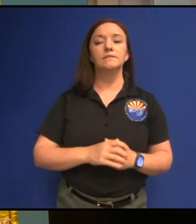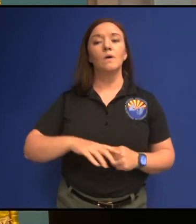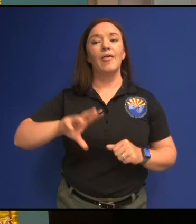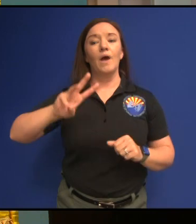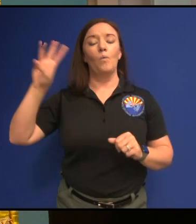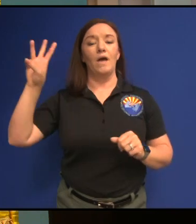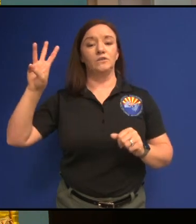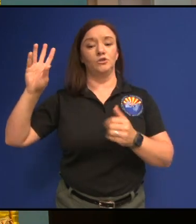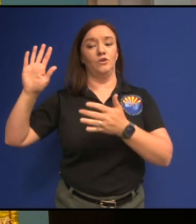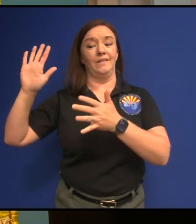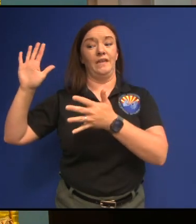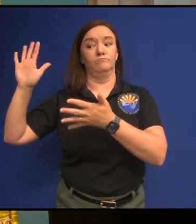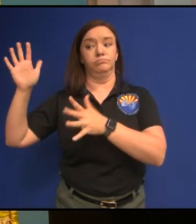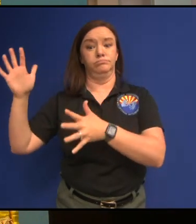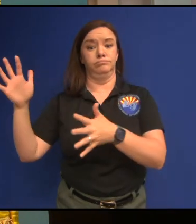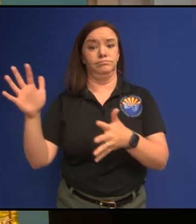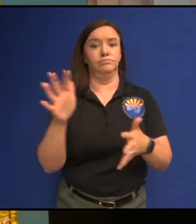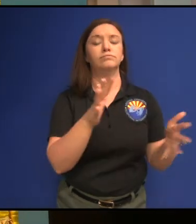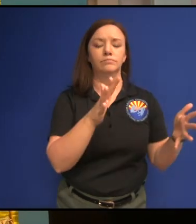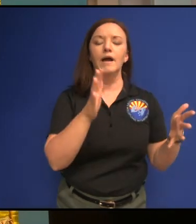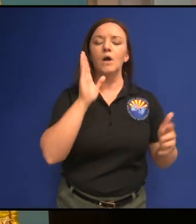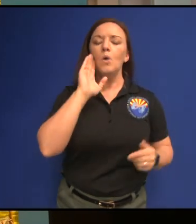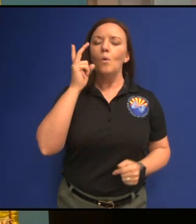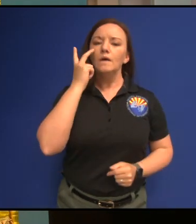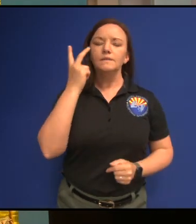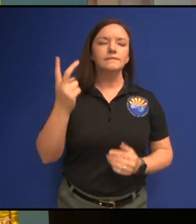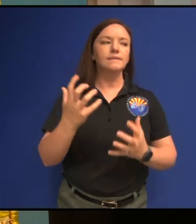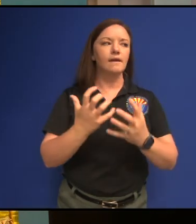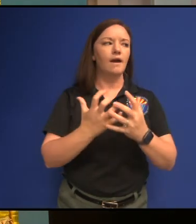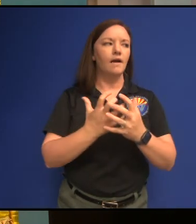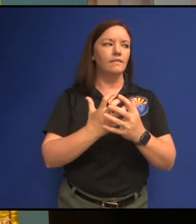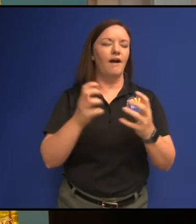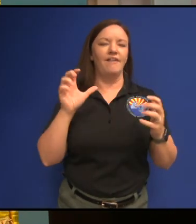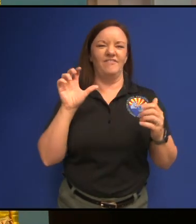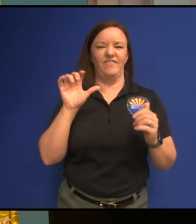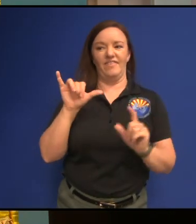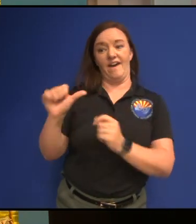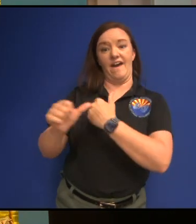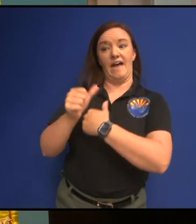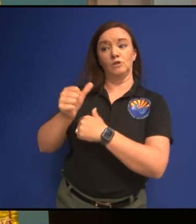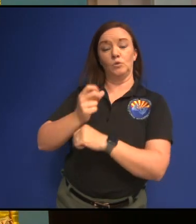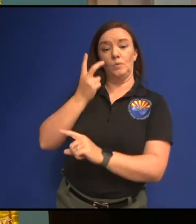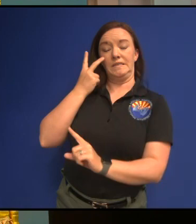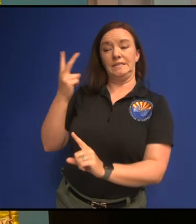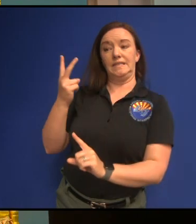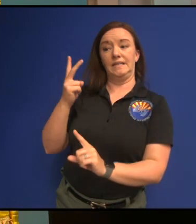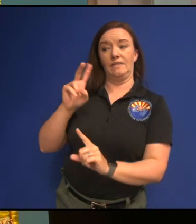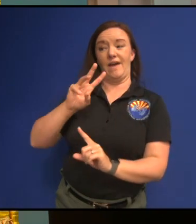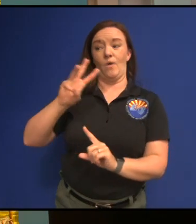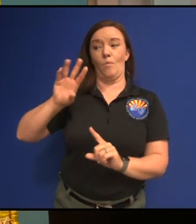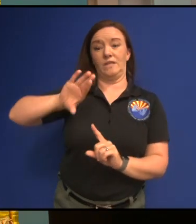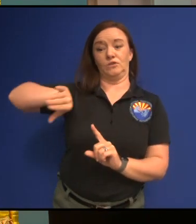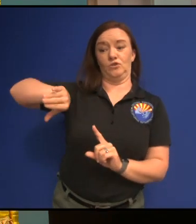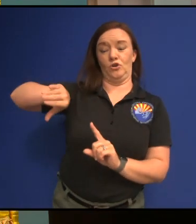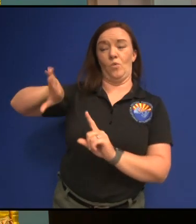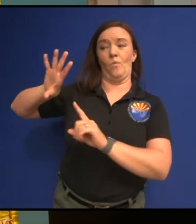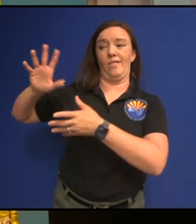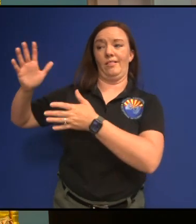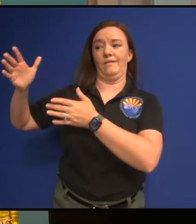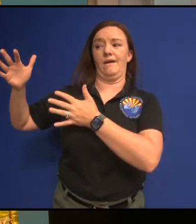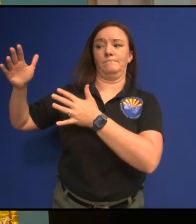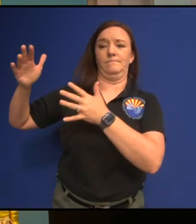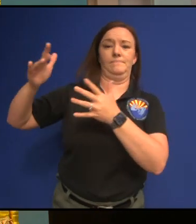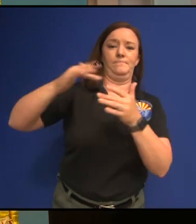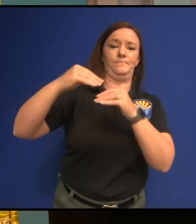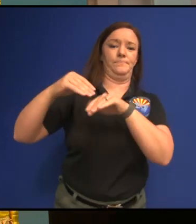winds continue to set up, we're going to start seeing a lot of this hazard that we're seeing here across the west start to move this way. Like